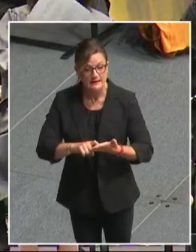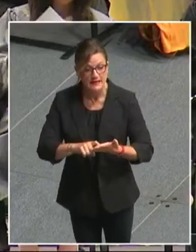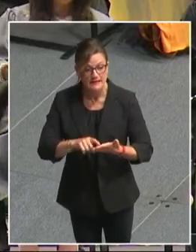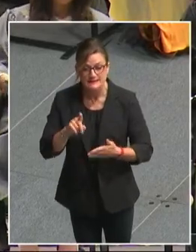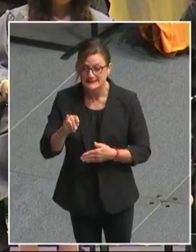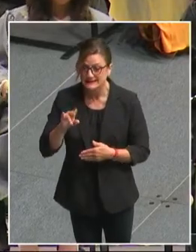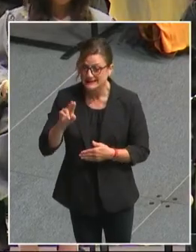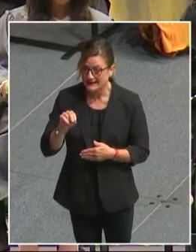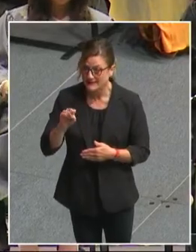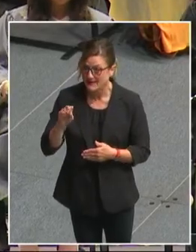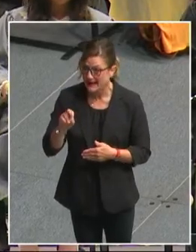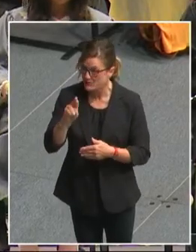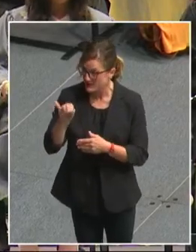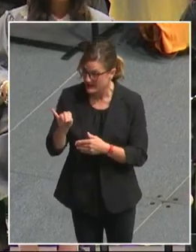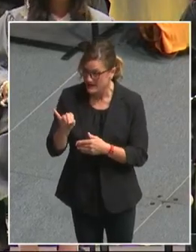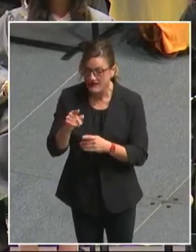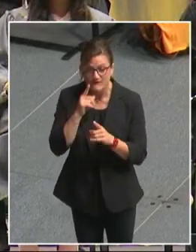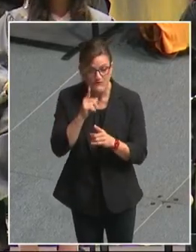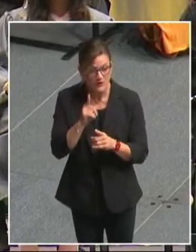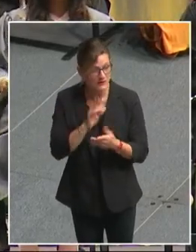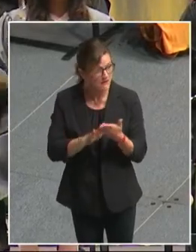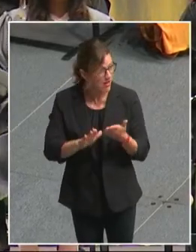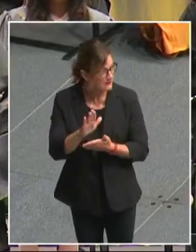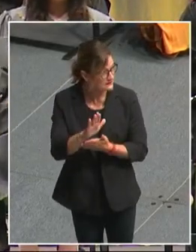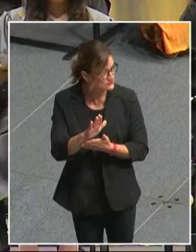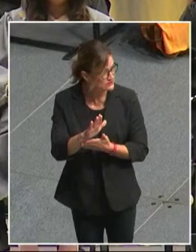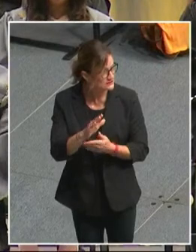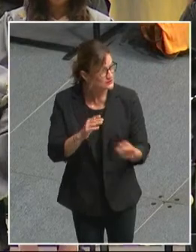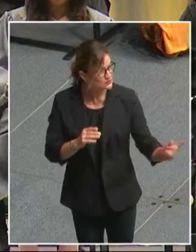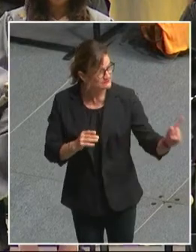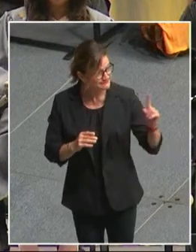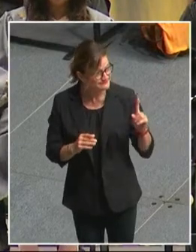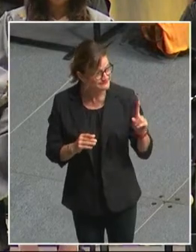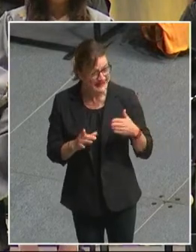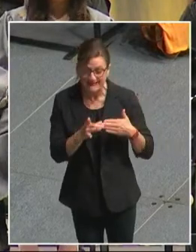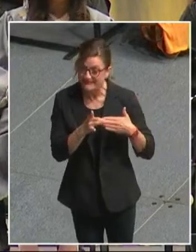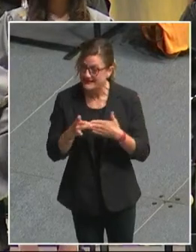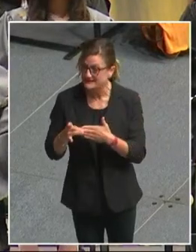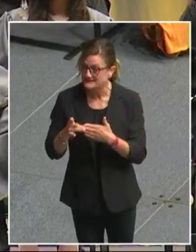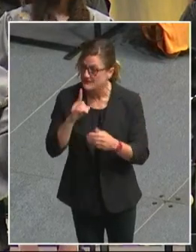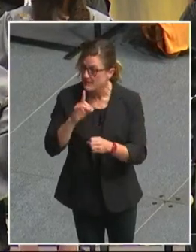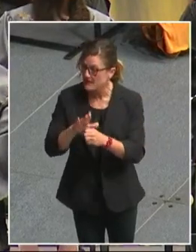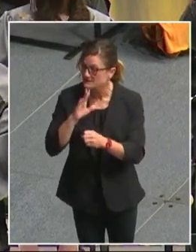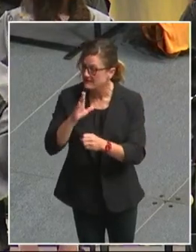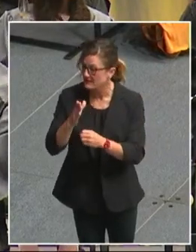Kim Amory on behalf of the College Senate to come forward and lead us in the Pledge of Allegiance.